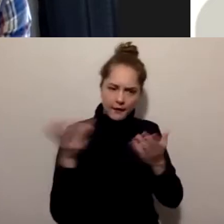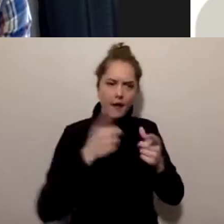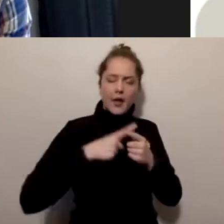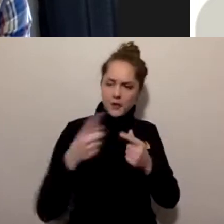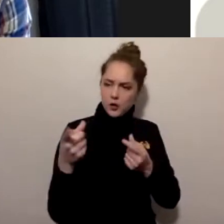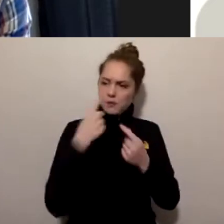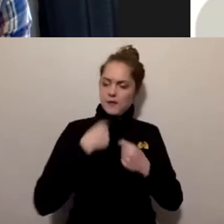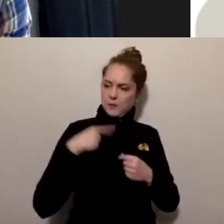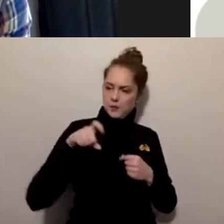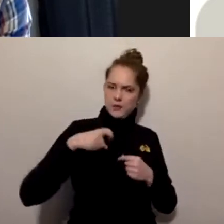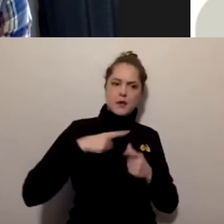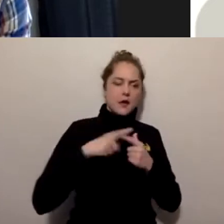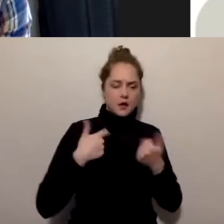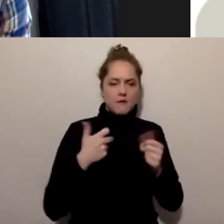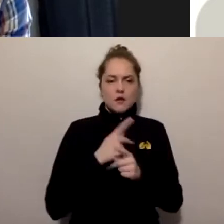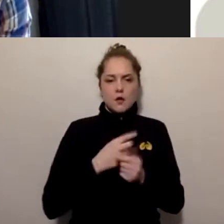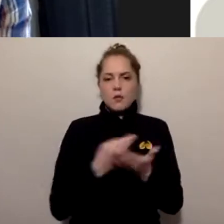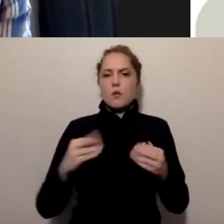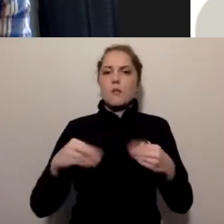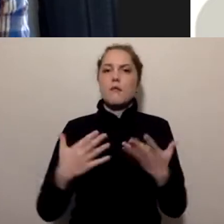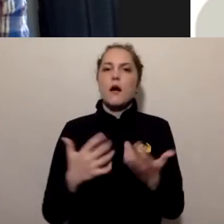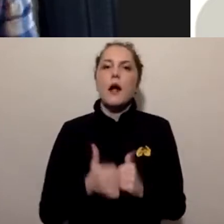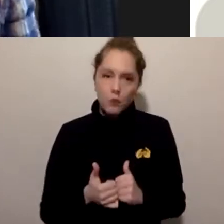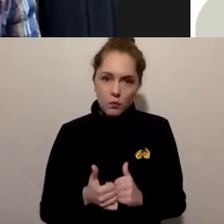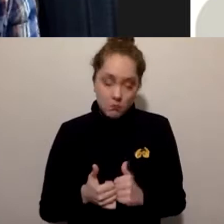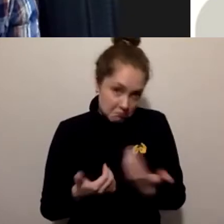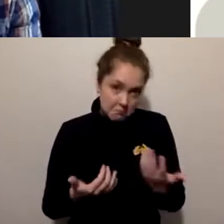they need. Very good. Thank you.